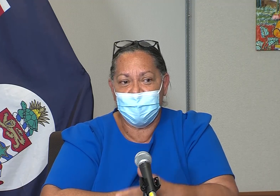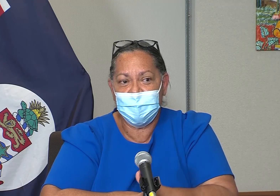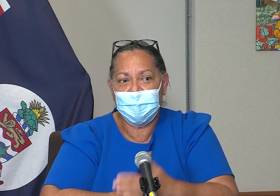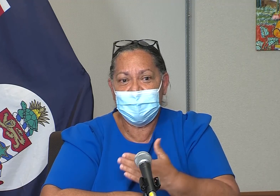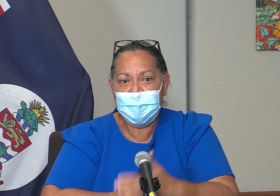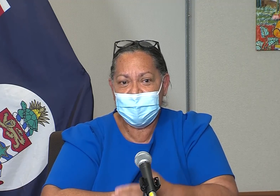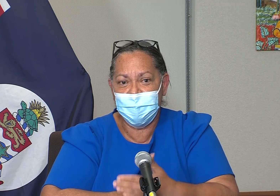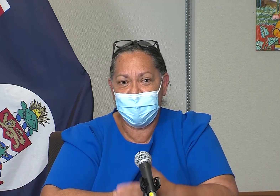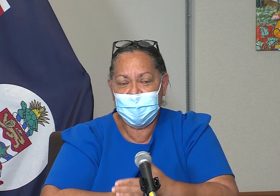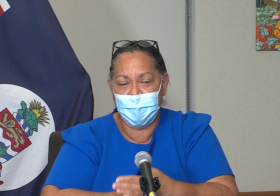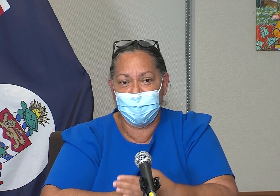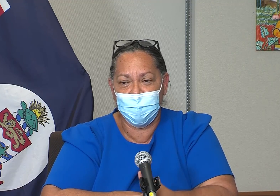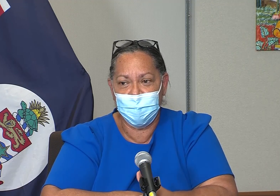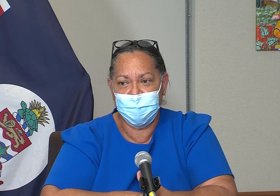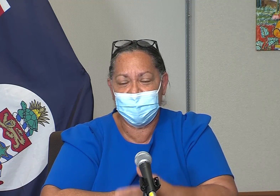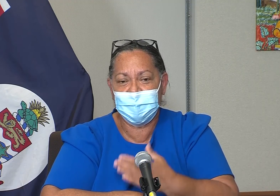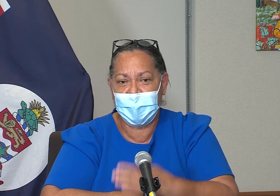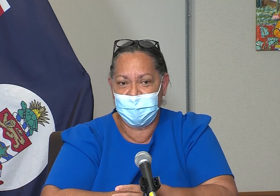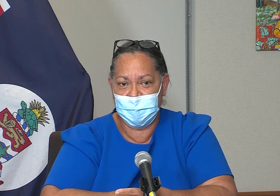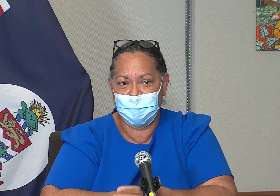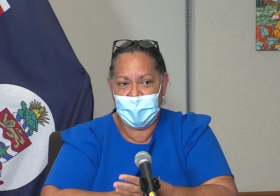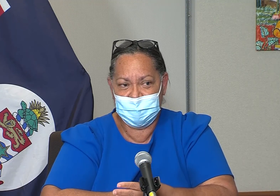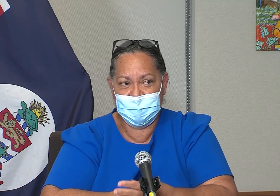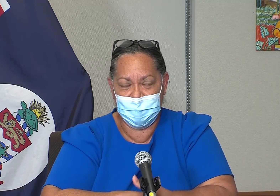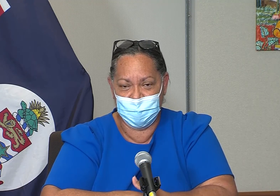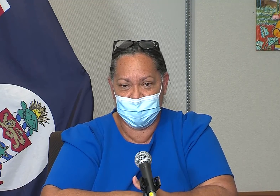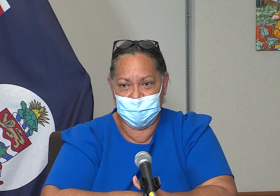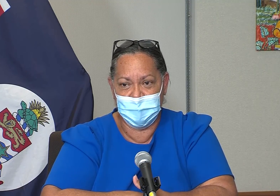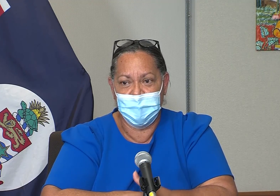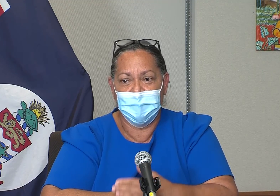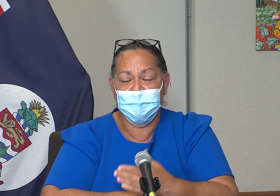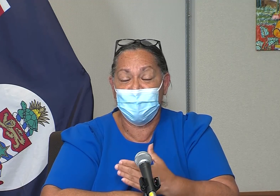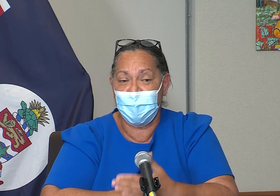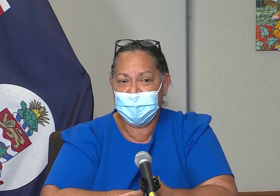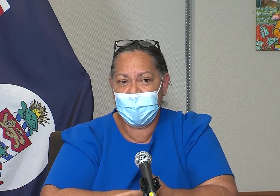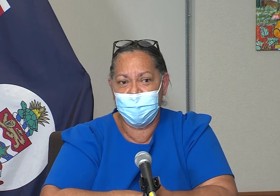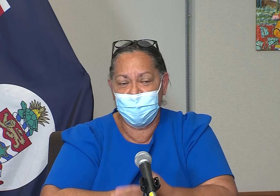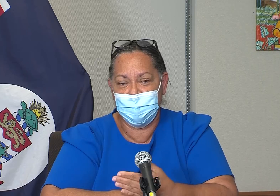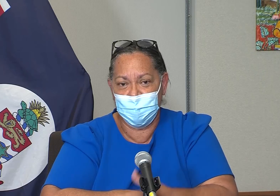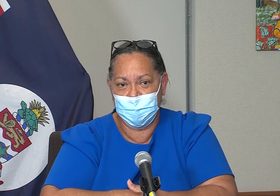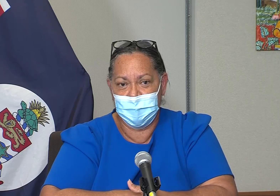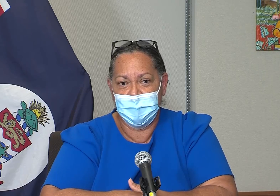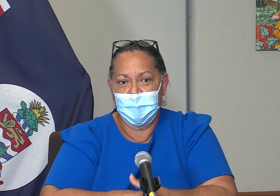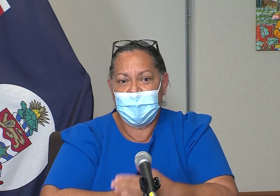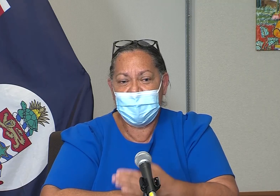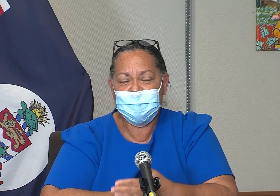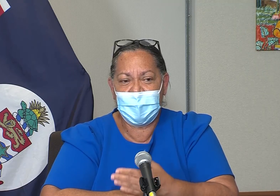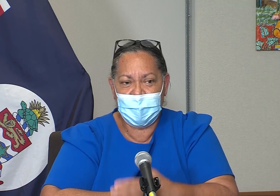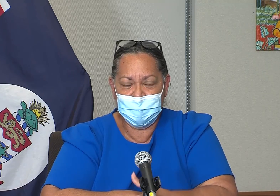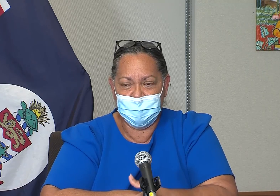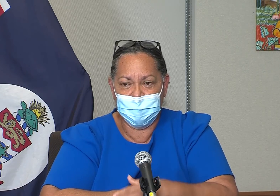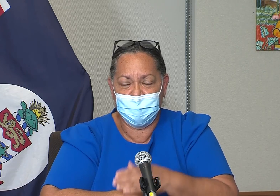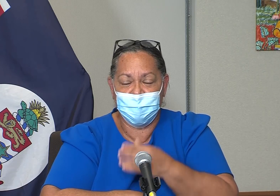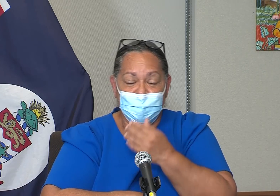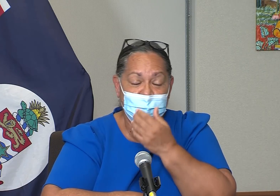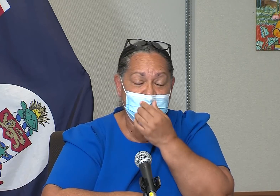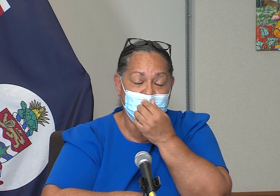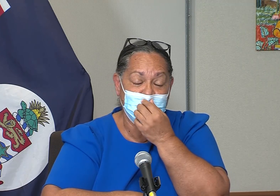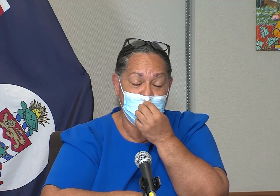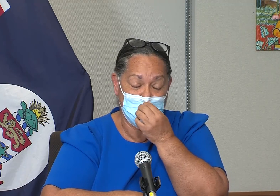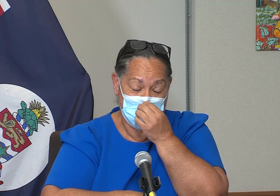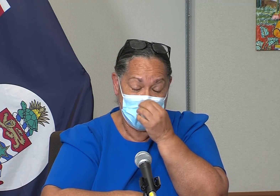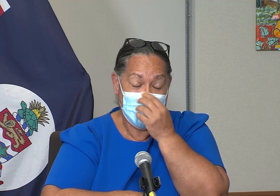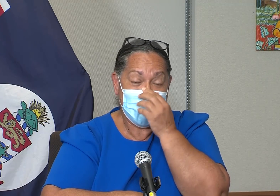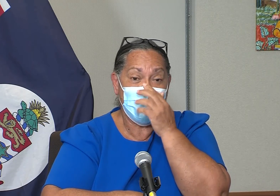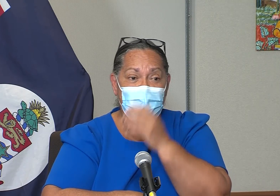has not legally been approved to get their vaccinations. So what can you do? As adults from 12